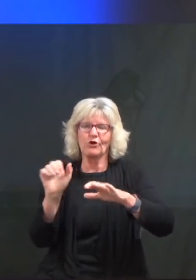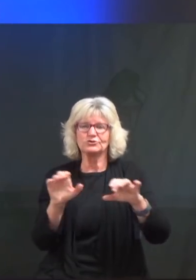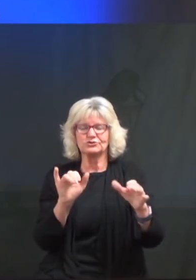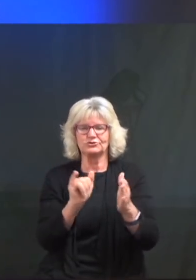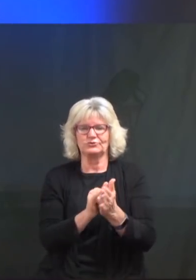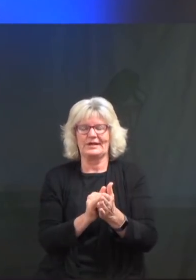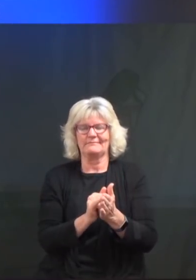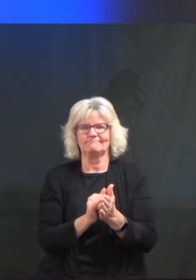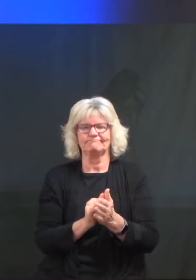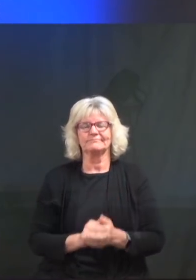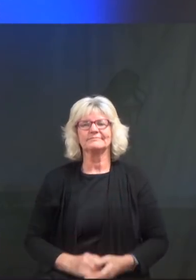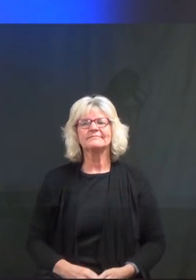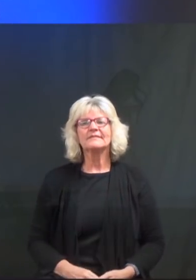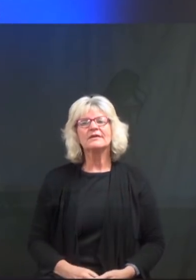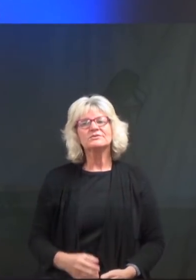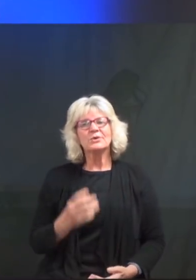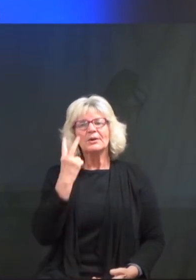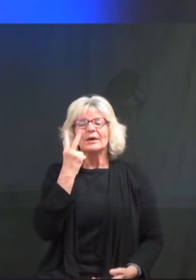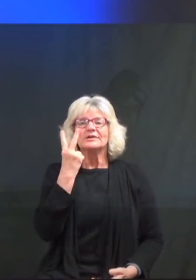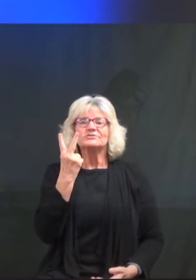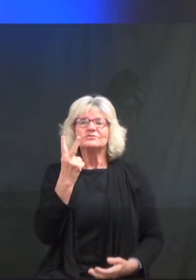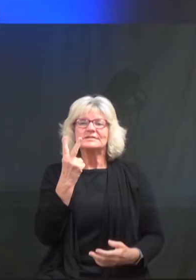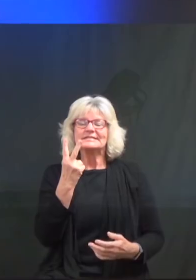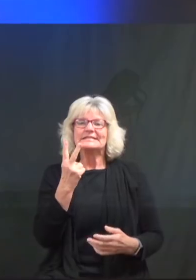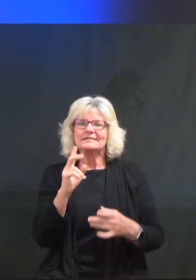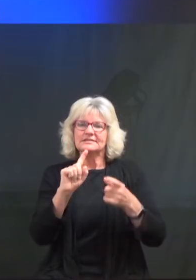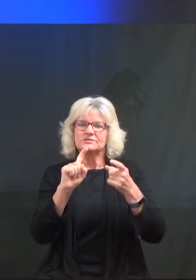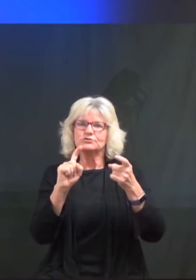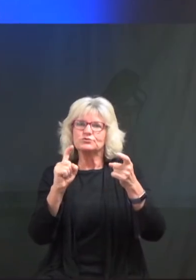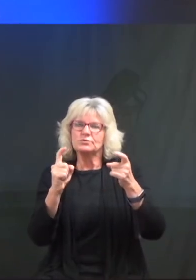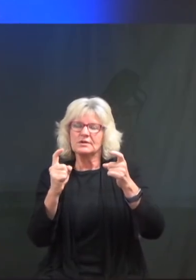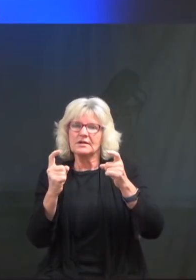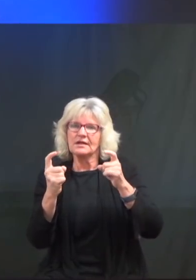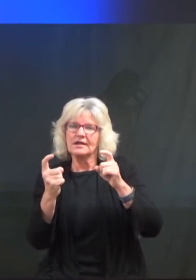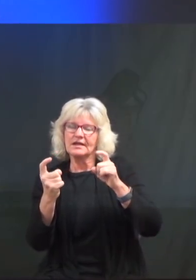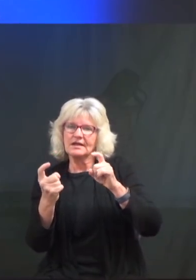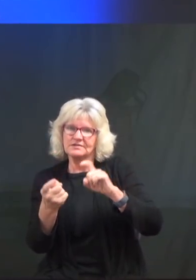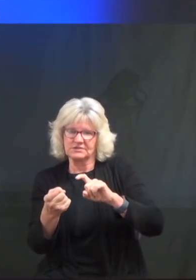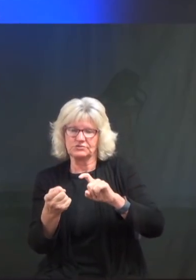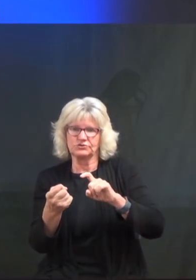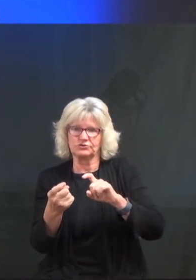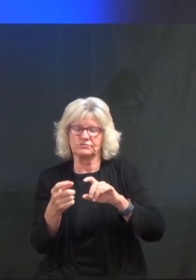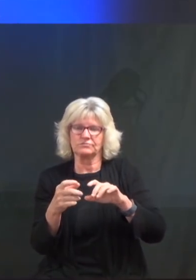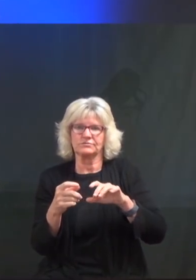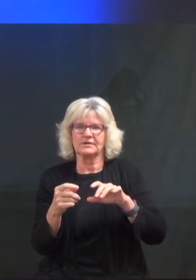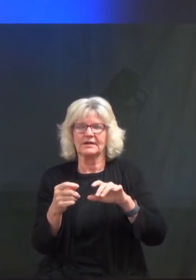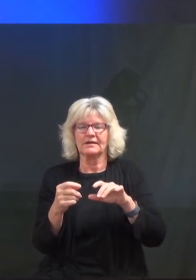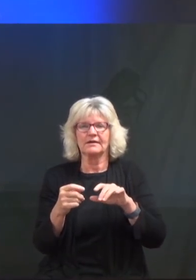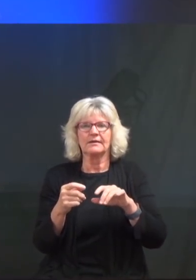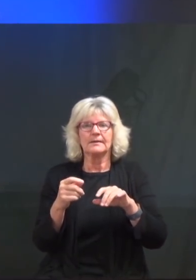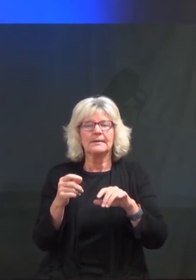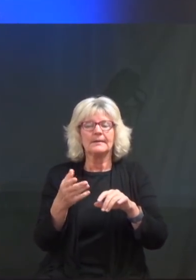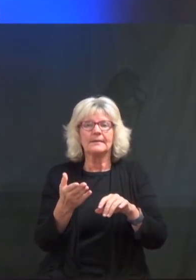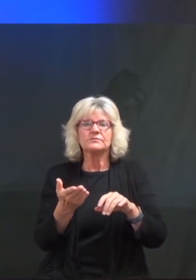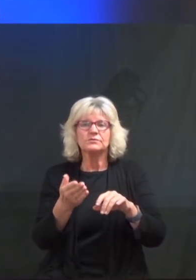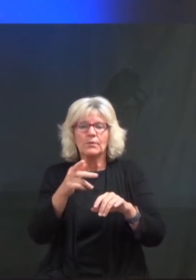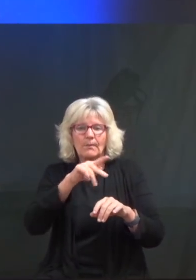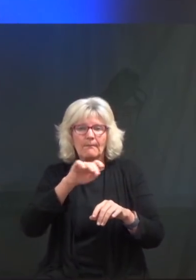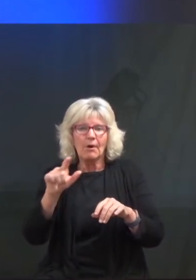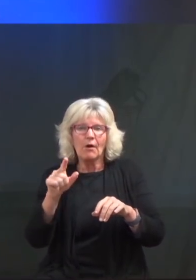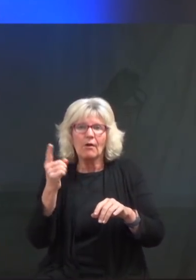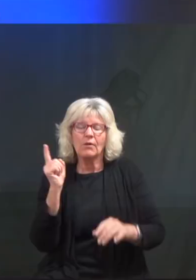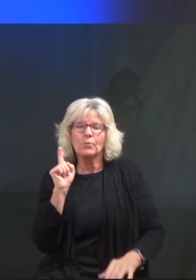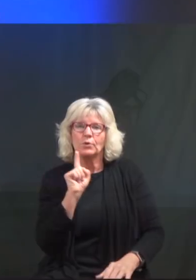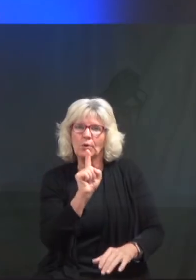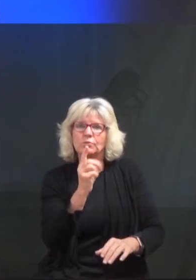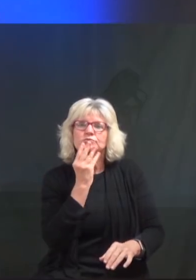want you to see this transition. The transition is that Paul used to always be at the Jewish community. What he would do is he would always go in, he would